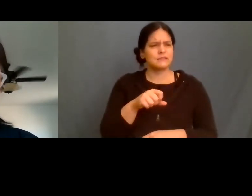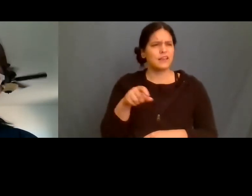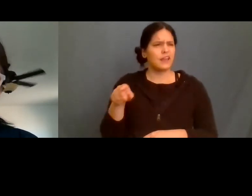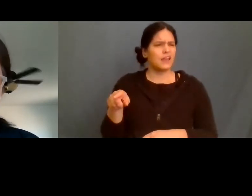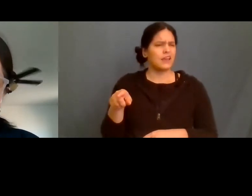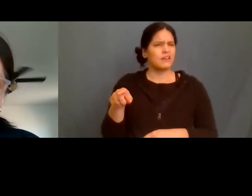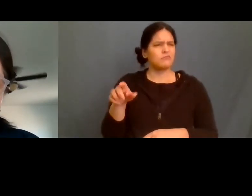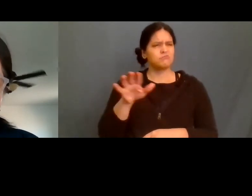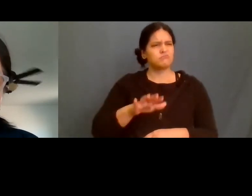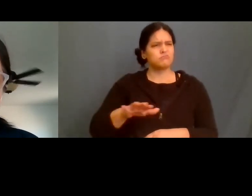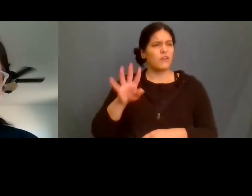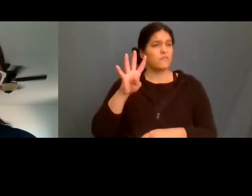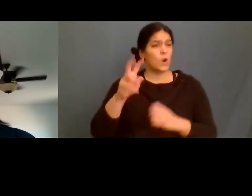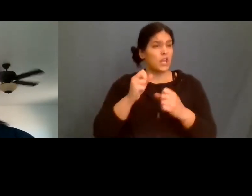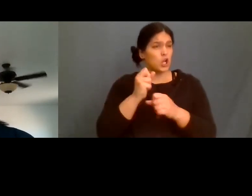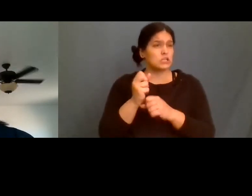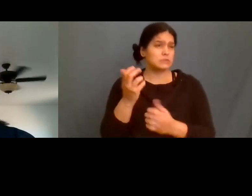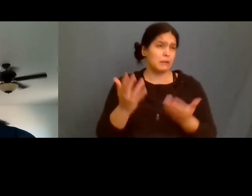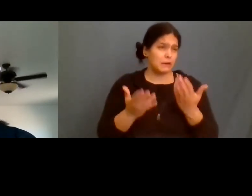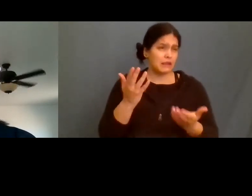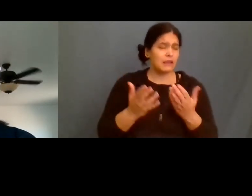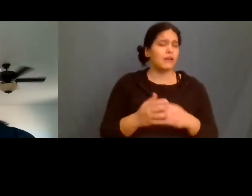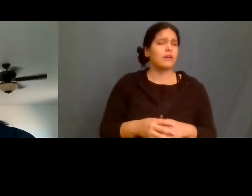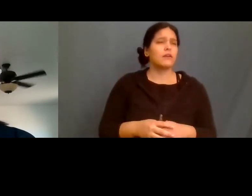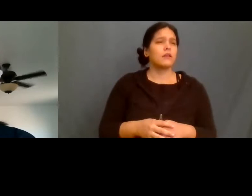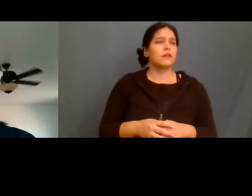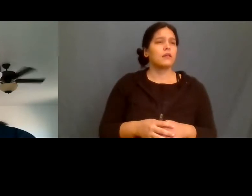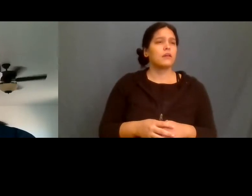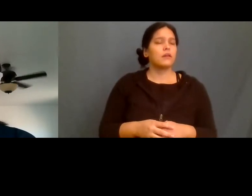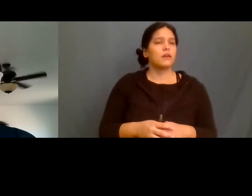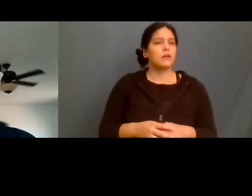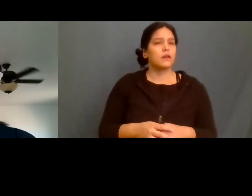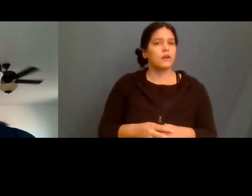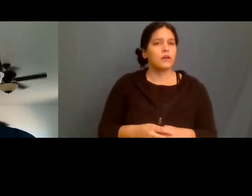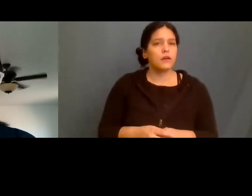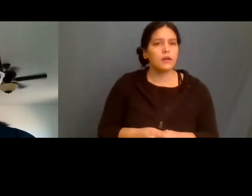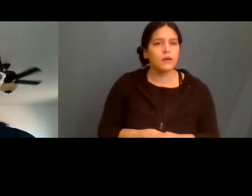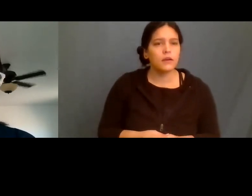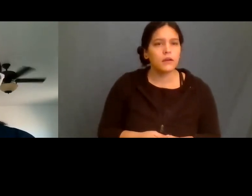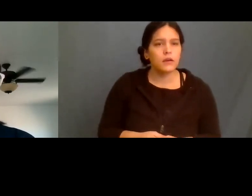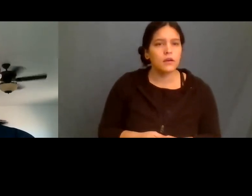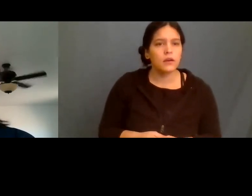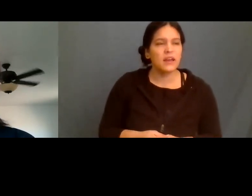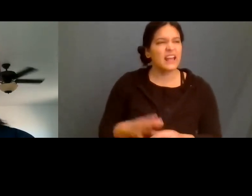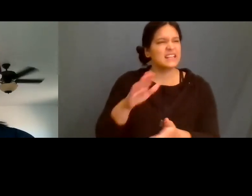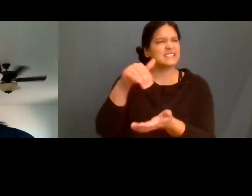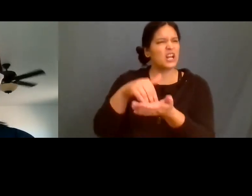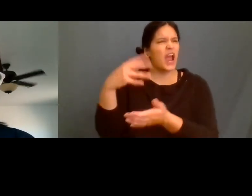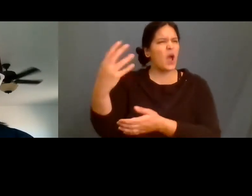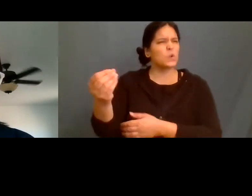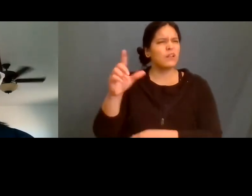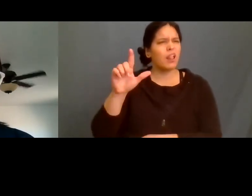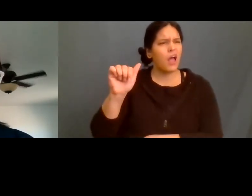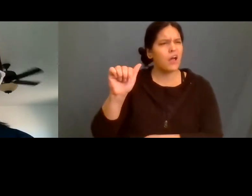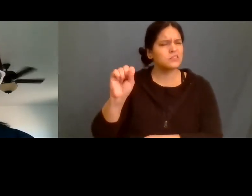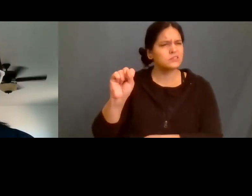close to 4 years maybe in a TV center out in Las Cruces or somewhere. So he